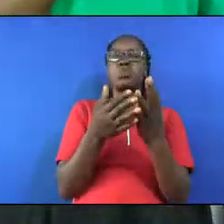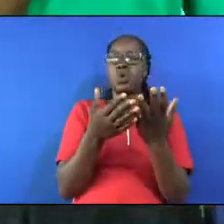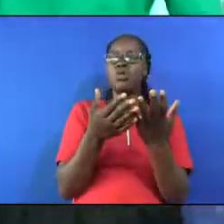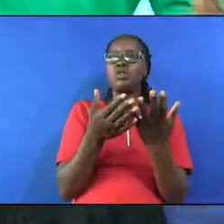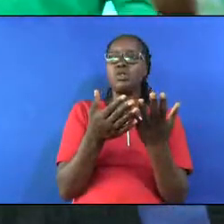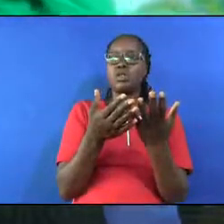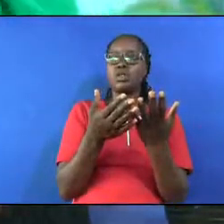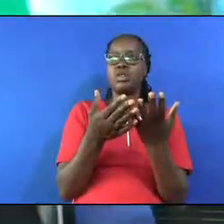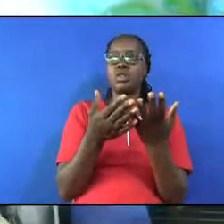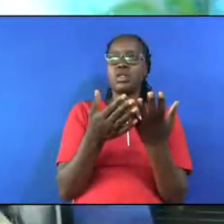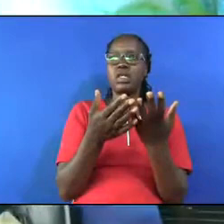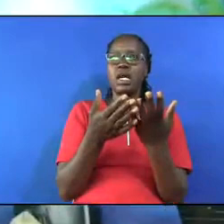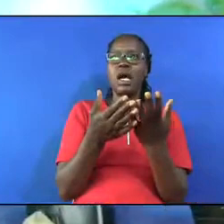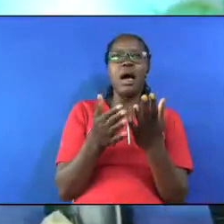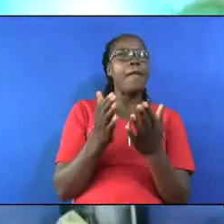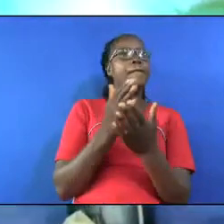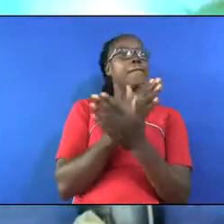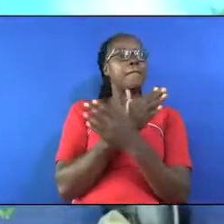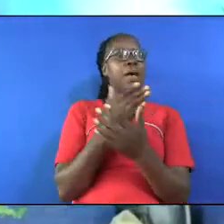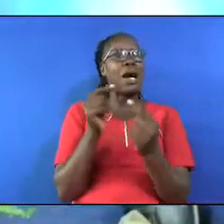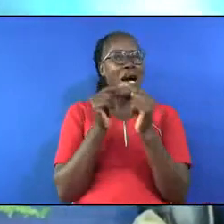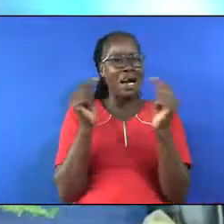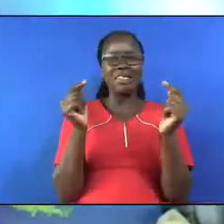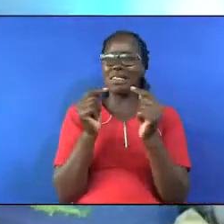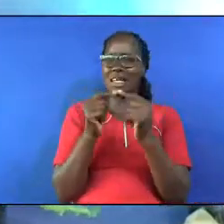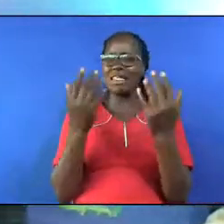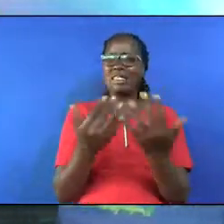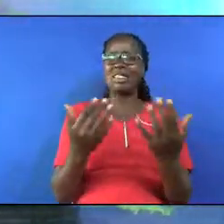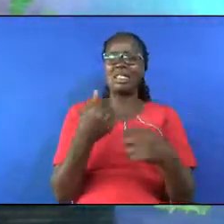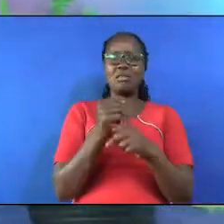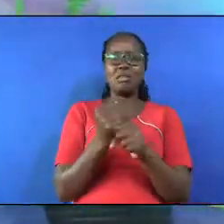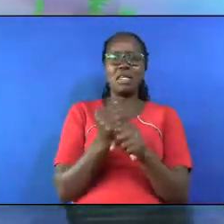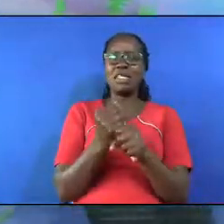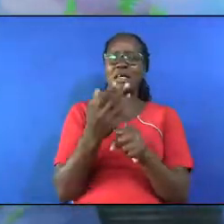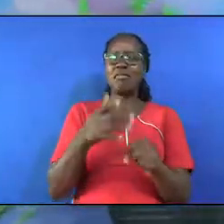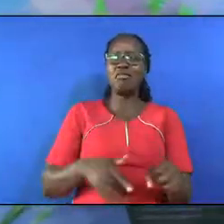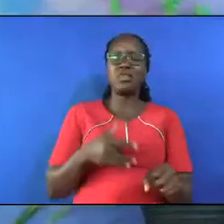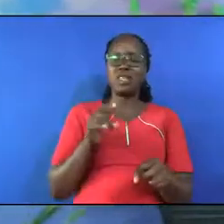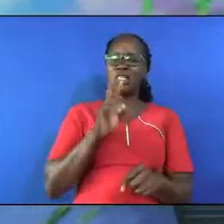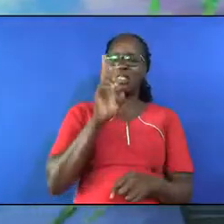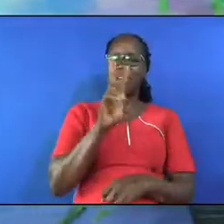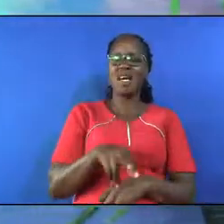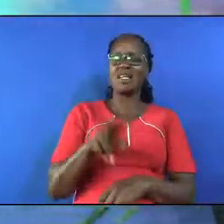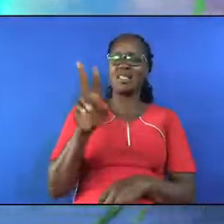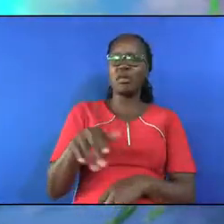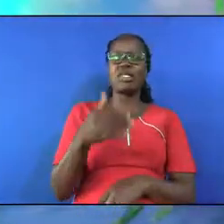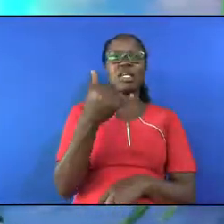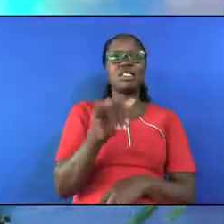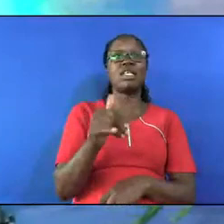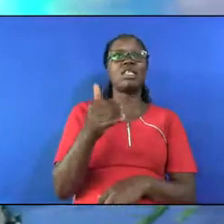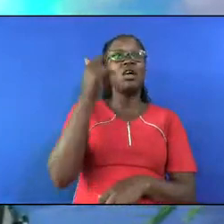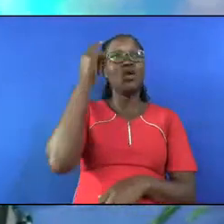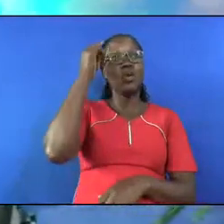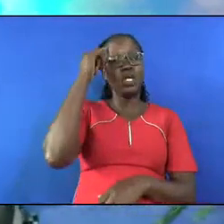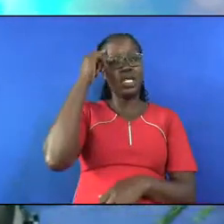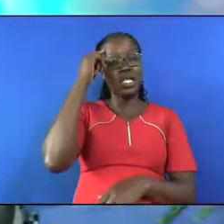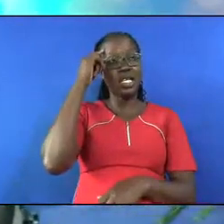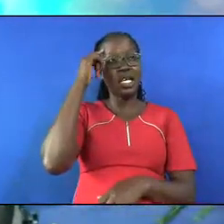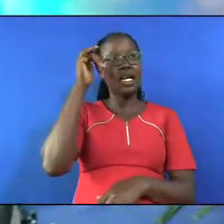faces, hurting our children, making them feel like they are despised. And yet you think that you